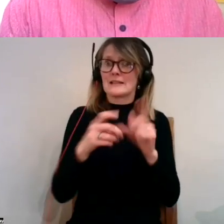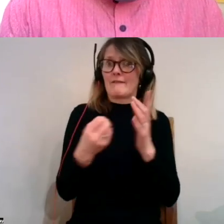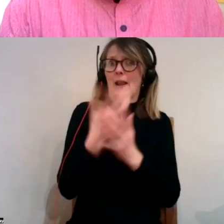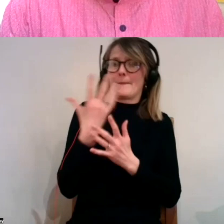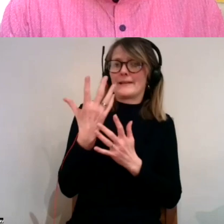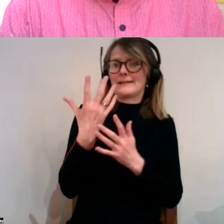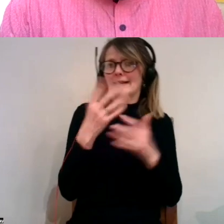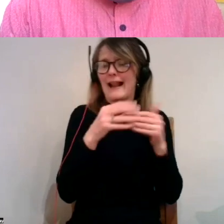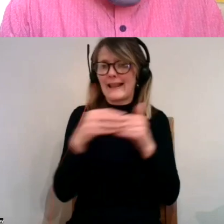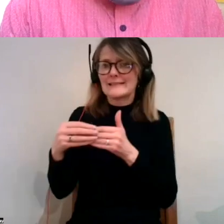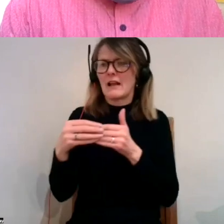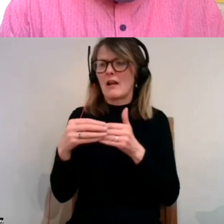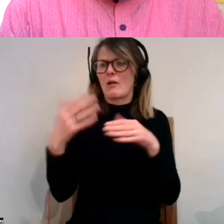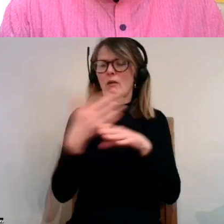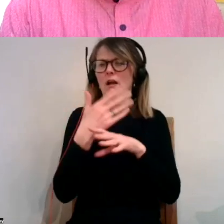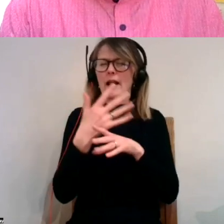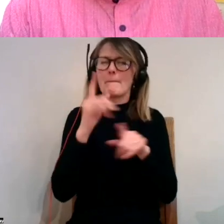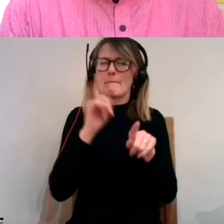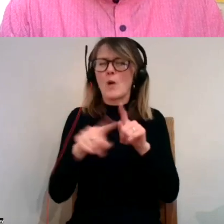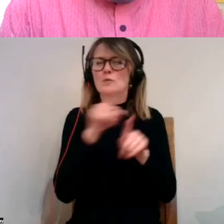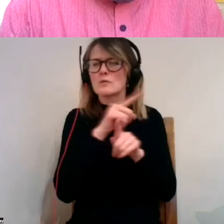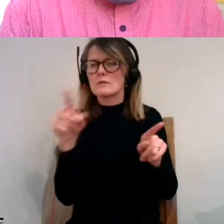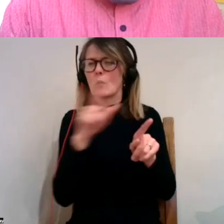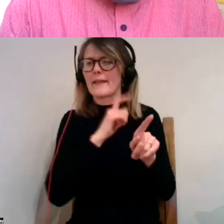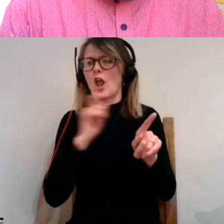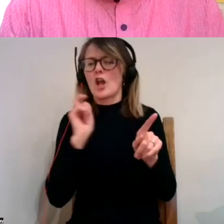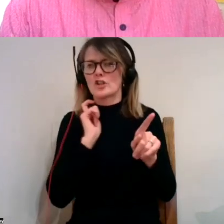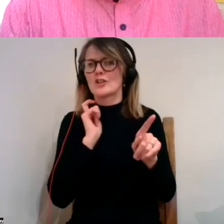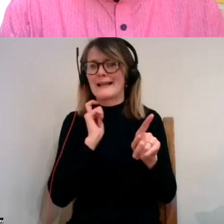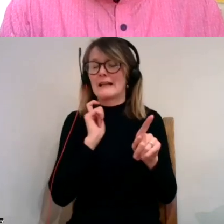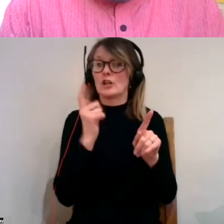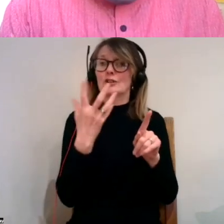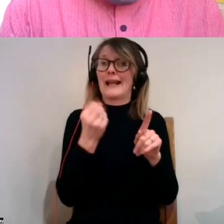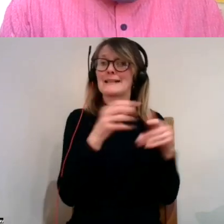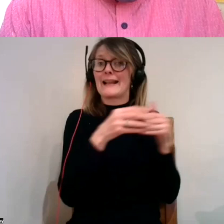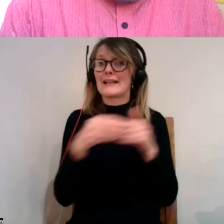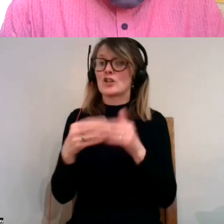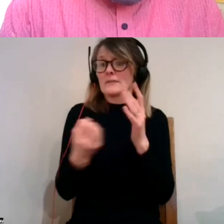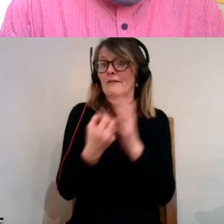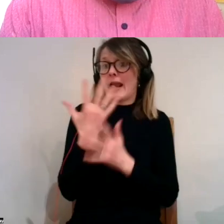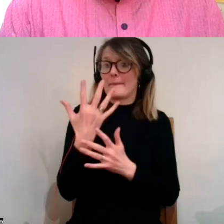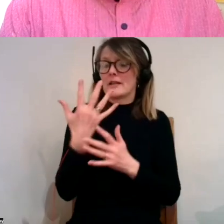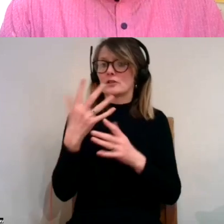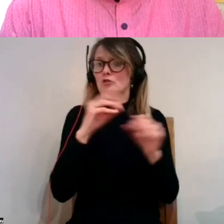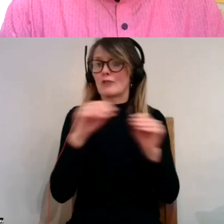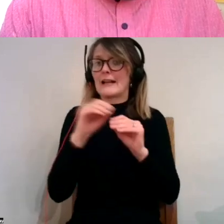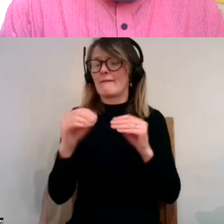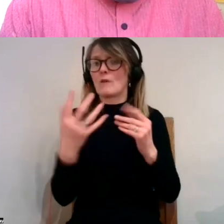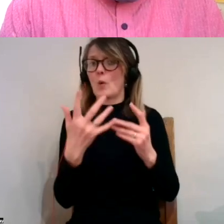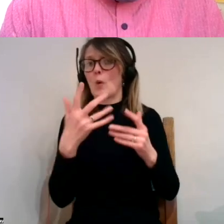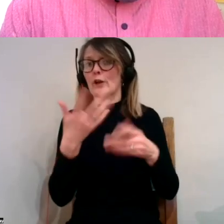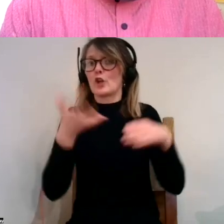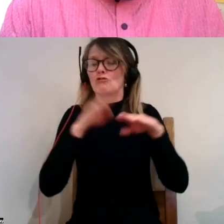leaders. Amongst other things, she runs leadership development training for curates and for clergy taking